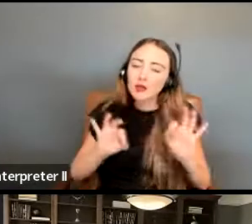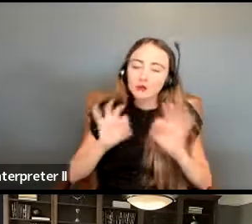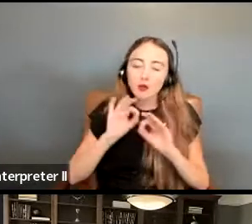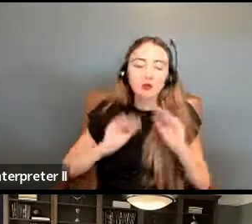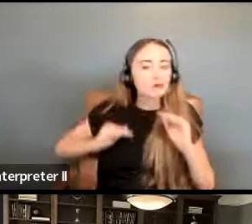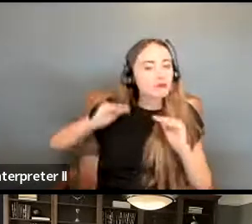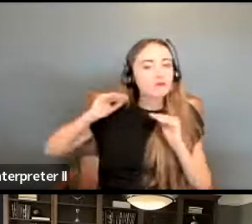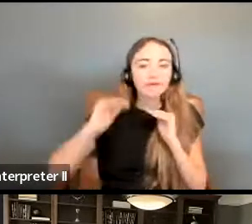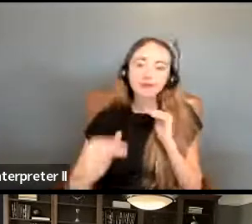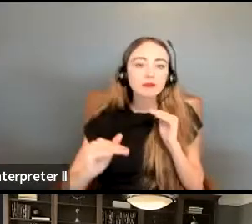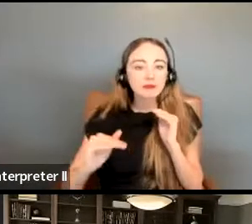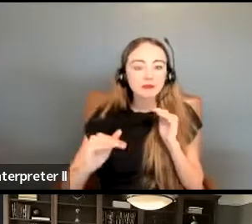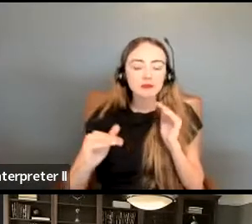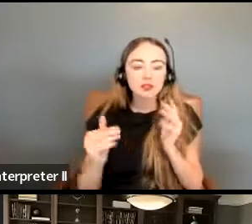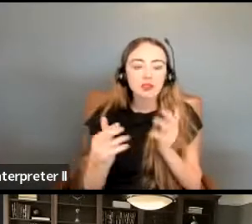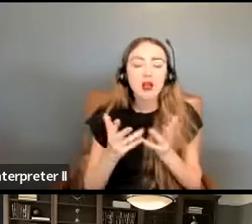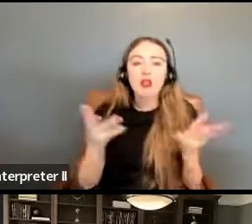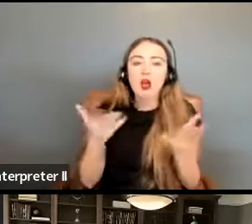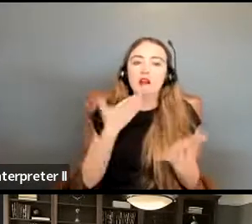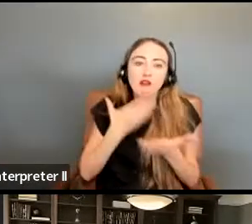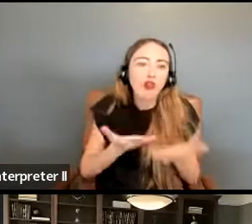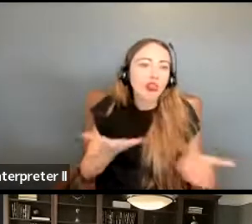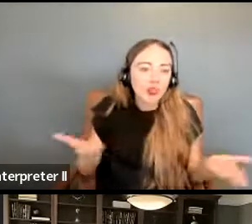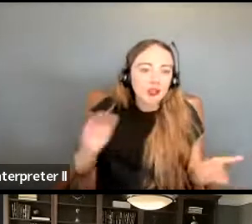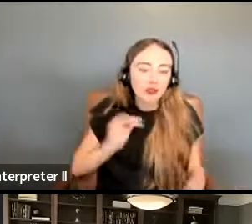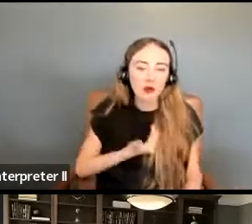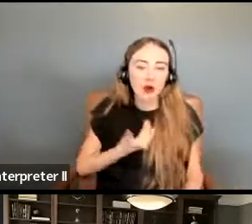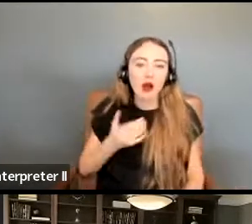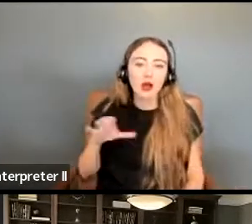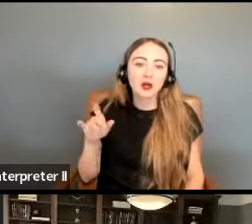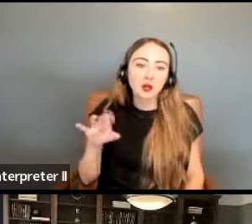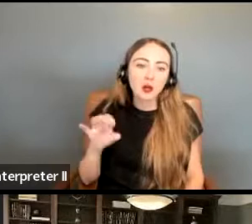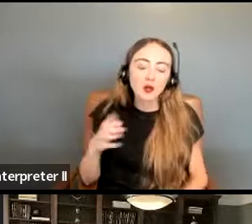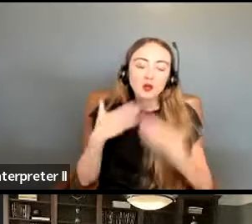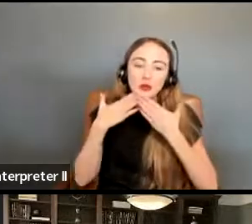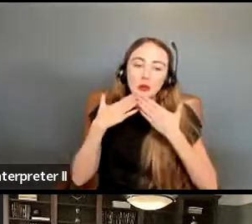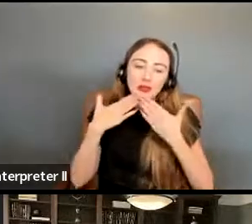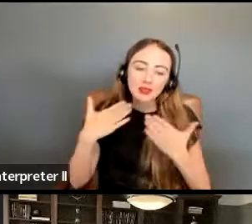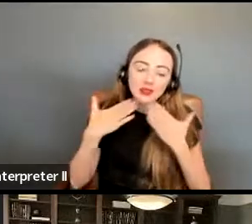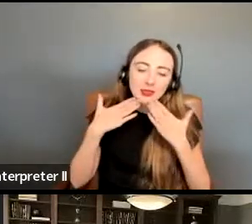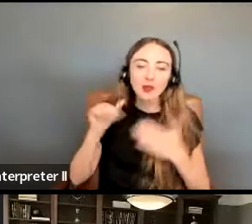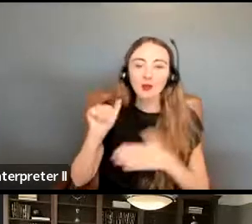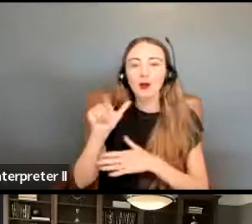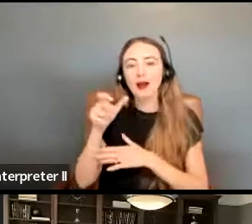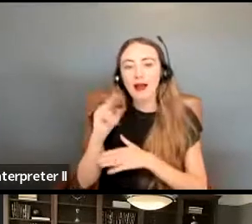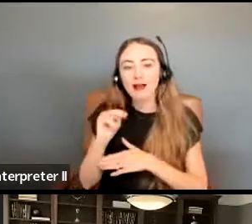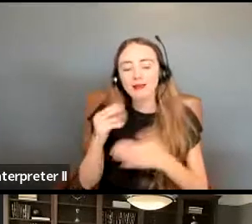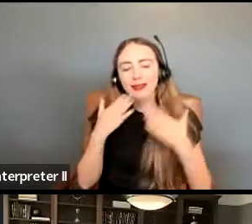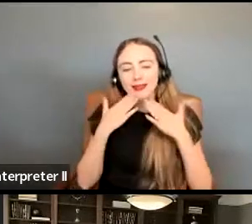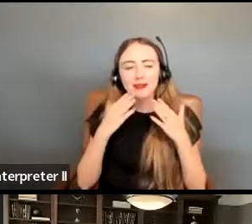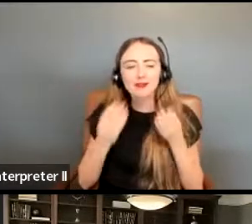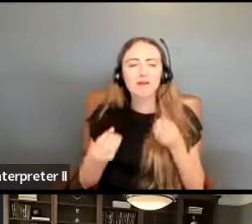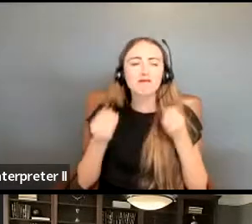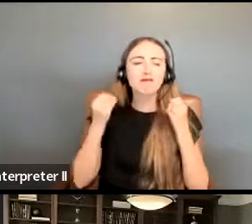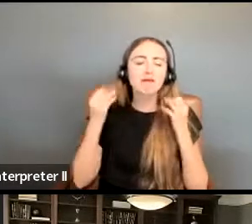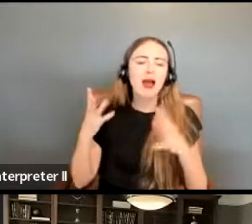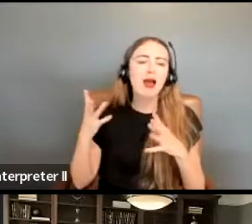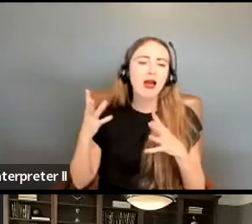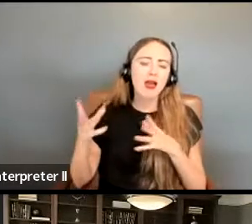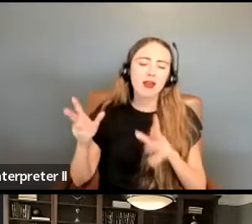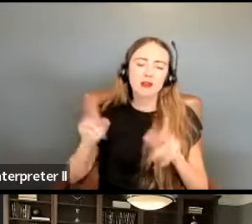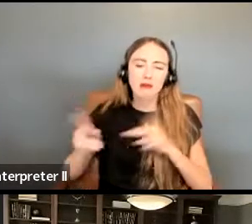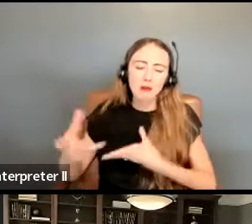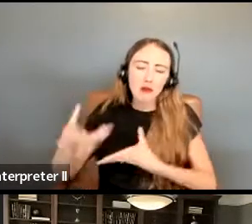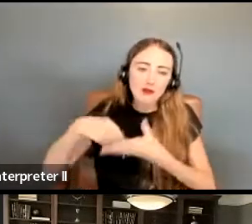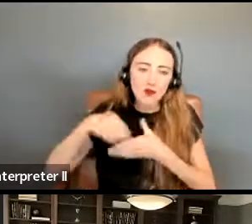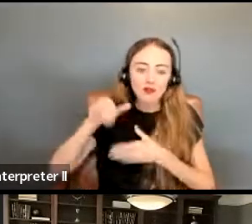and does a lot of really good things for our criminal code. And so thank you, Mr. Allen, and thank you to all of the many stakeholders who have been involved